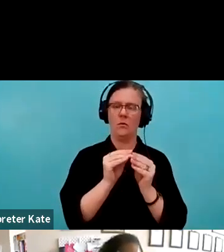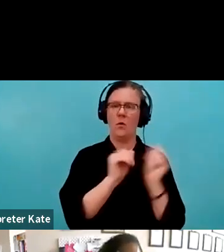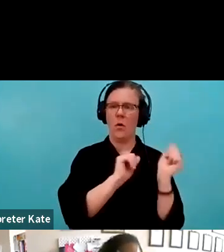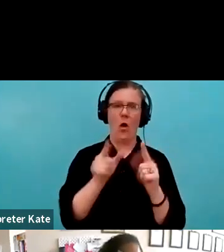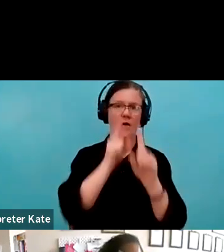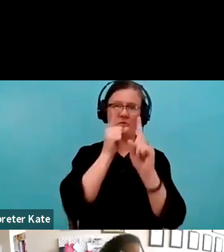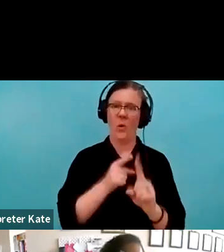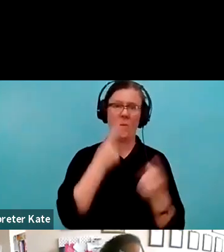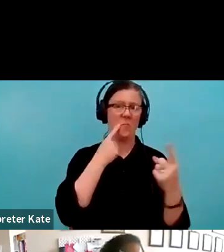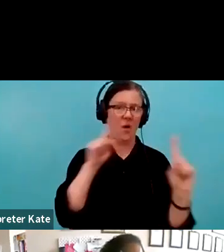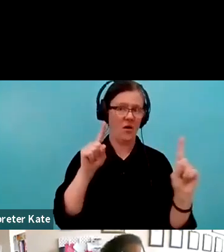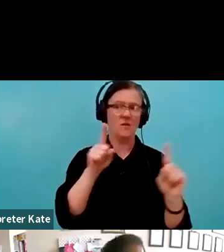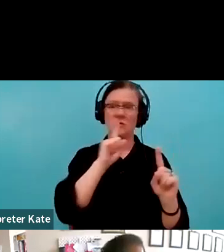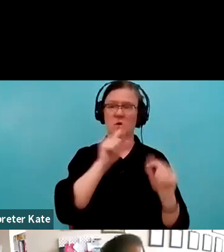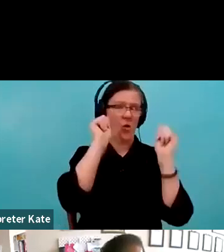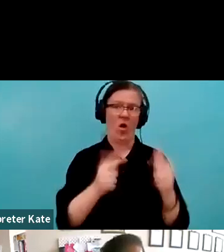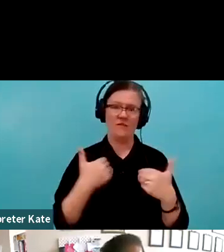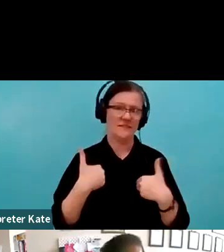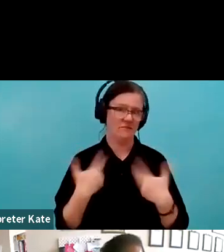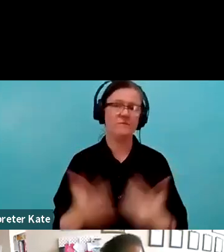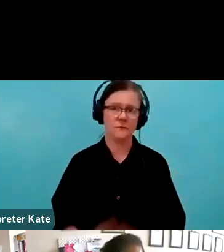goals that, in fact, all of us share.